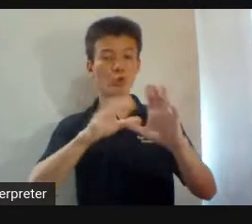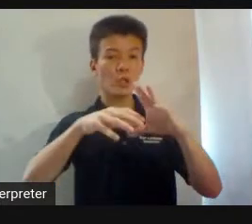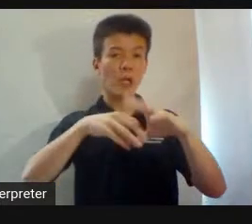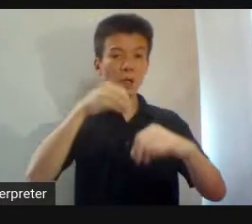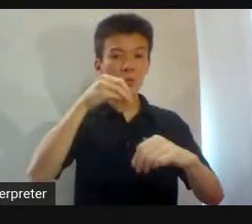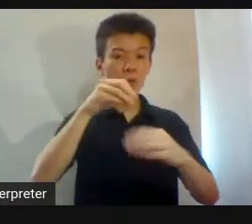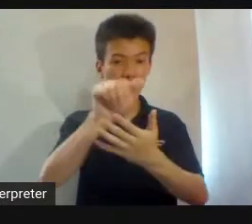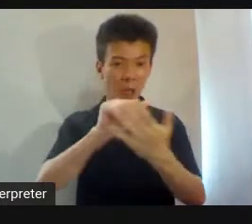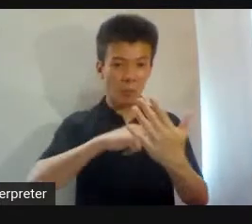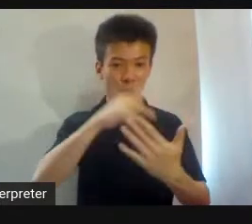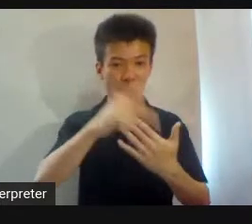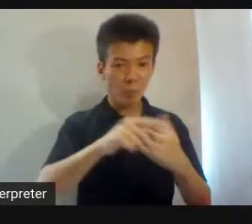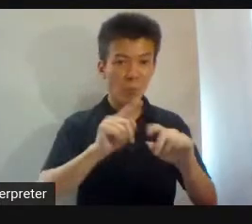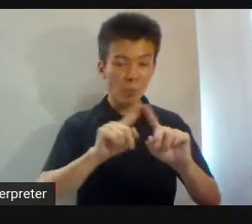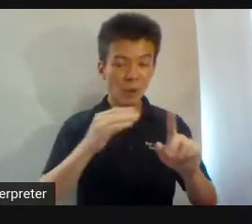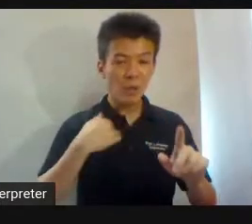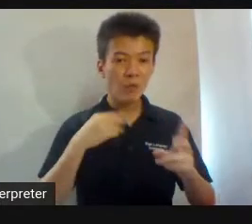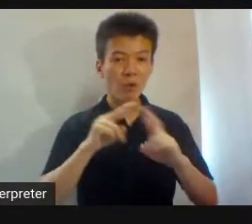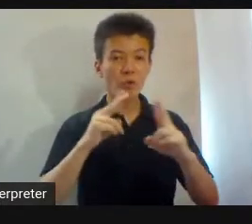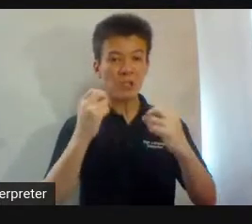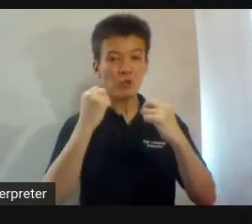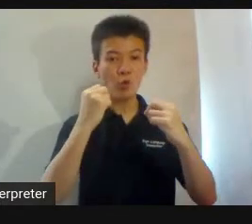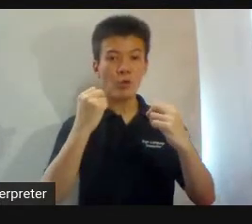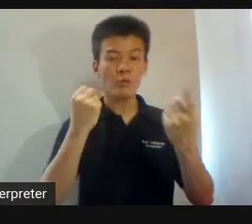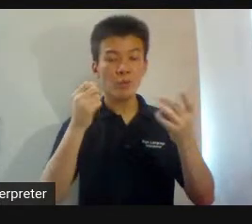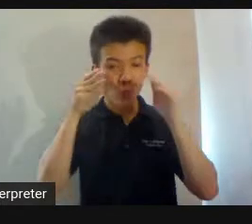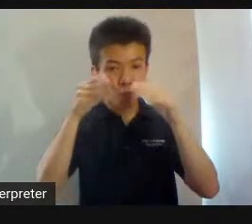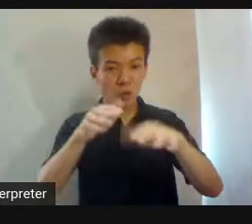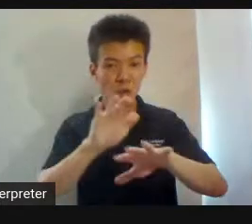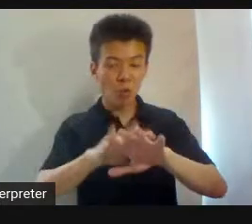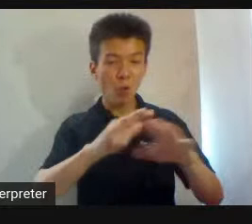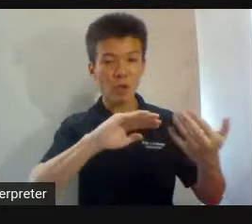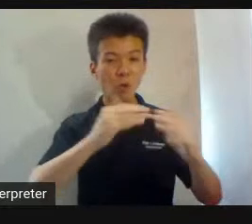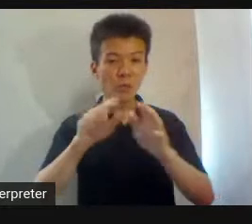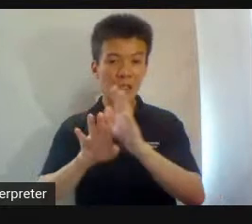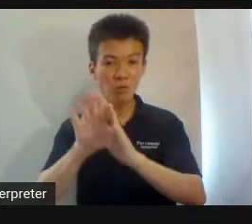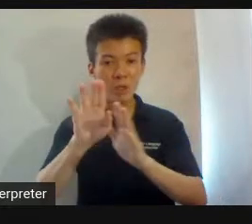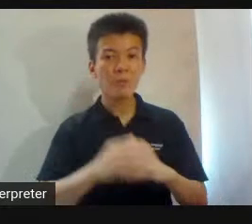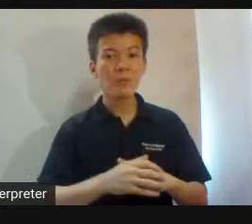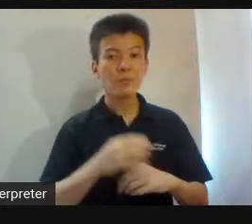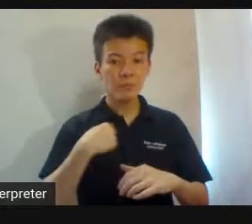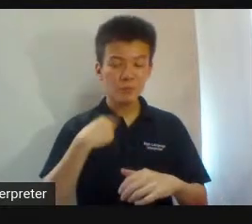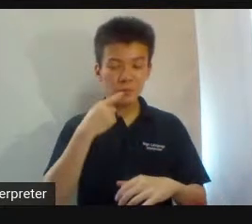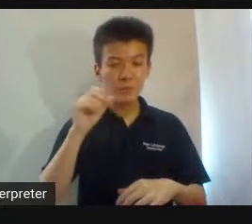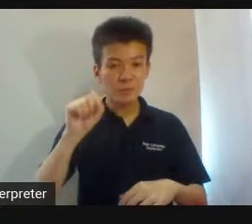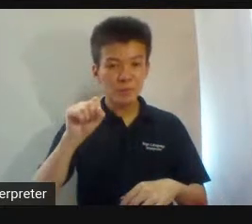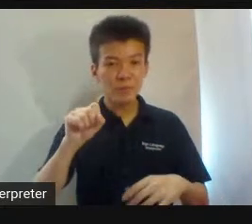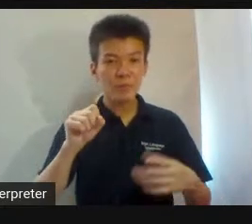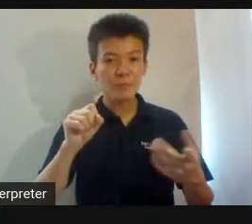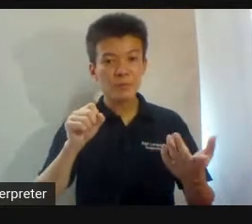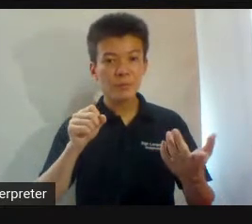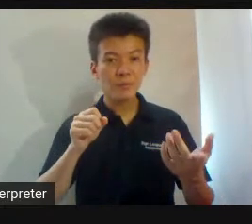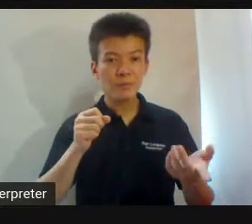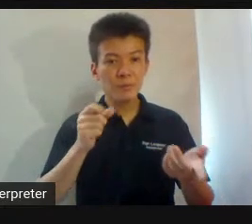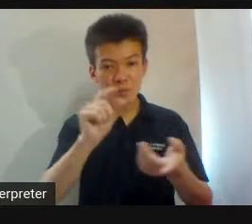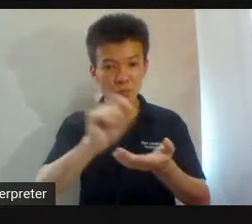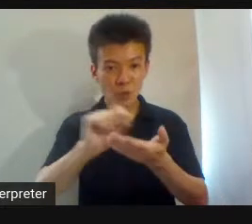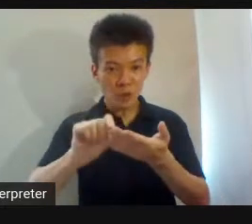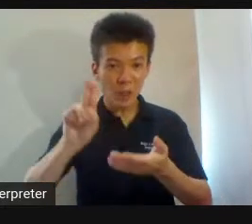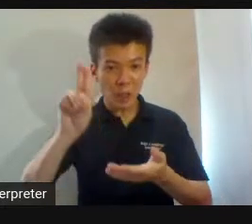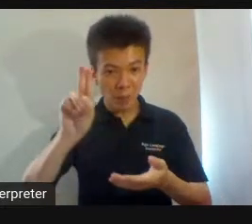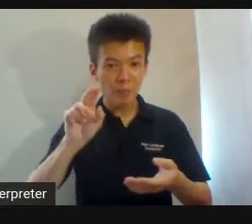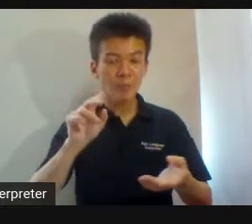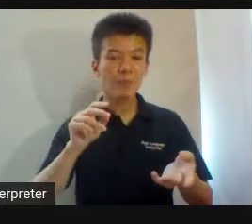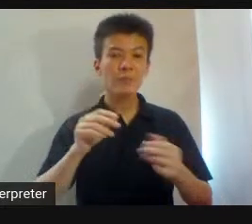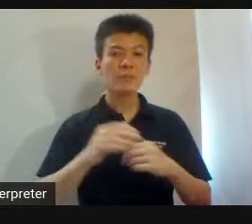programs, but there's a very strong focus on community development. So we take the effort to do sign-ups. We